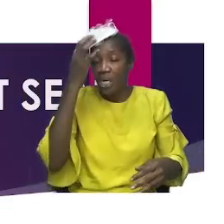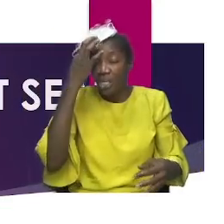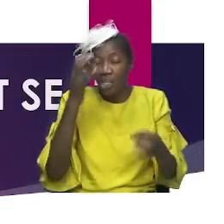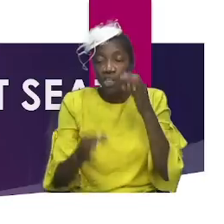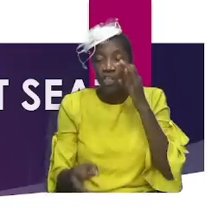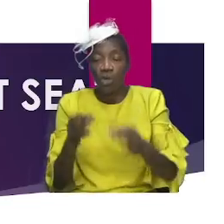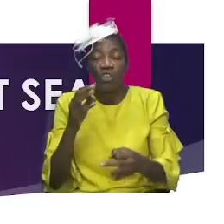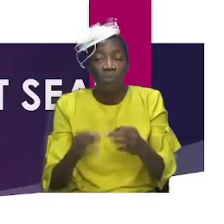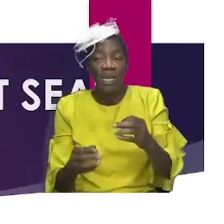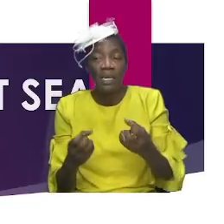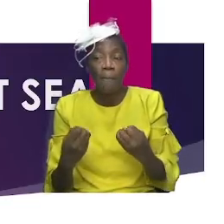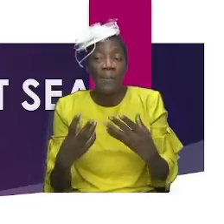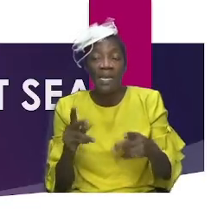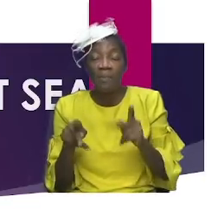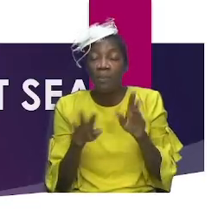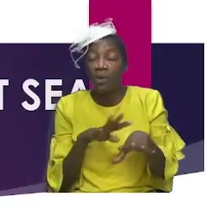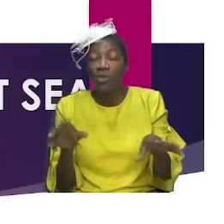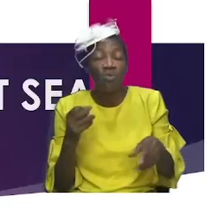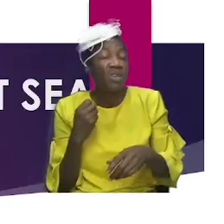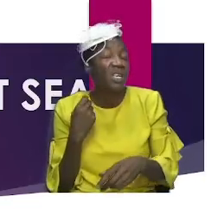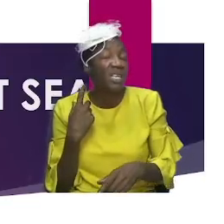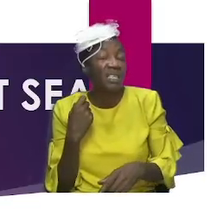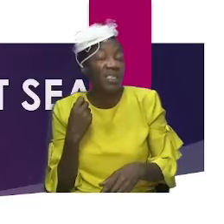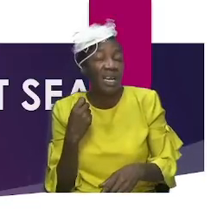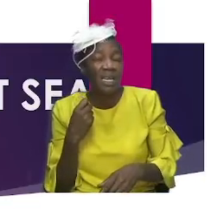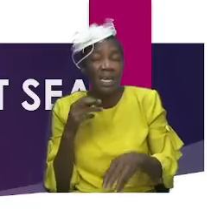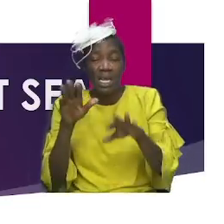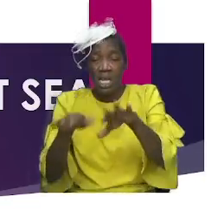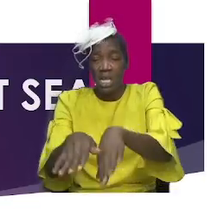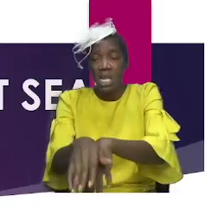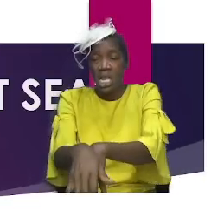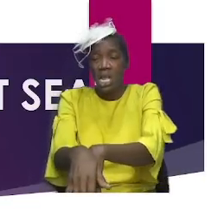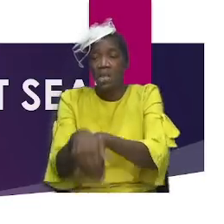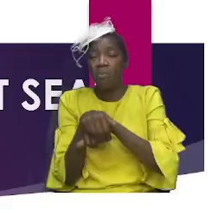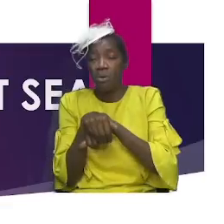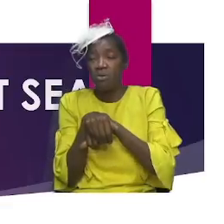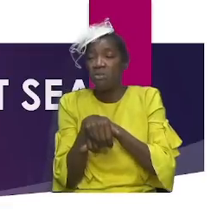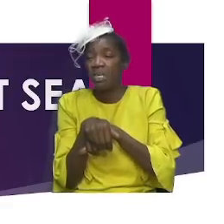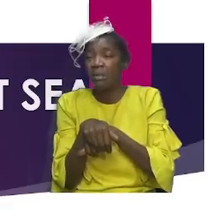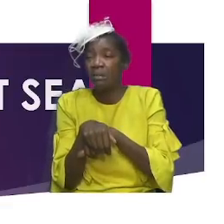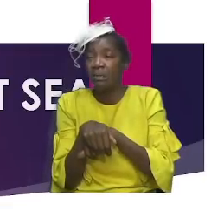not understand this. All of our hypocrisies and our concealments.